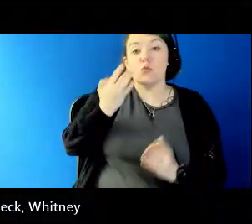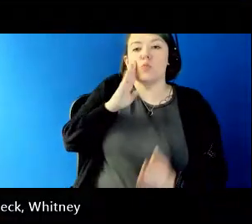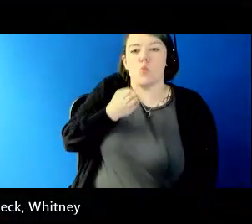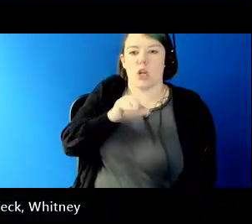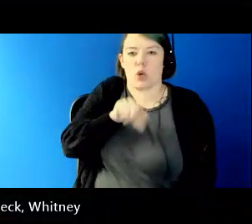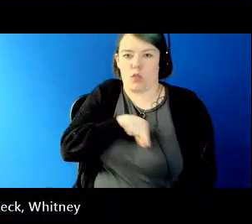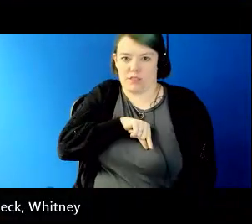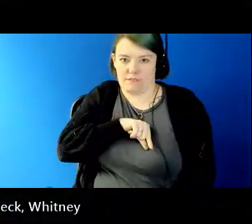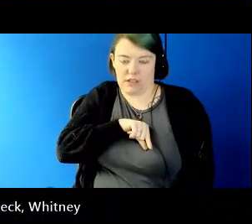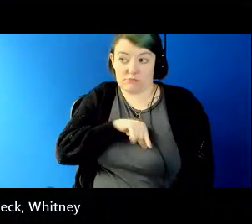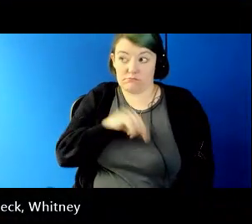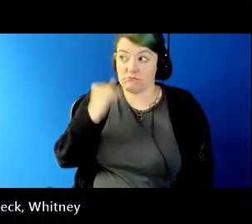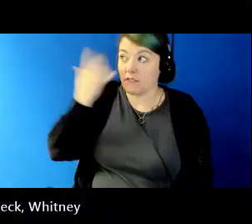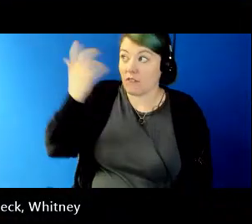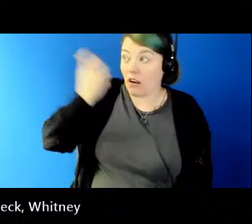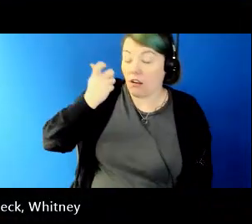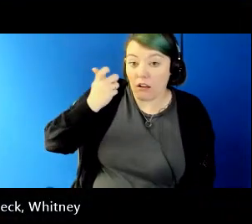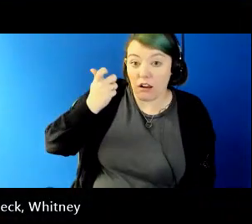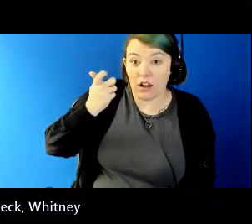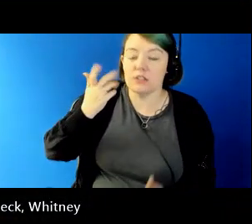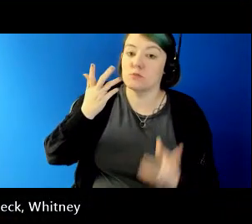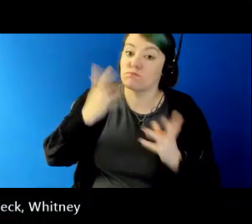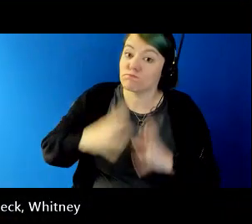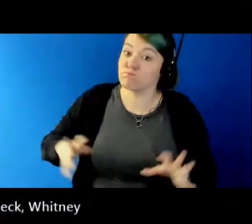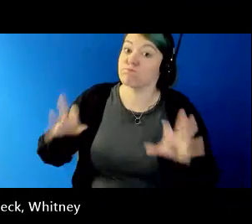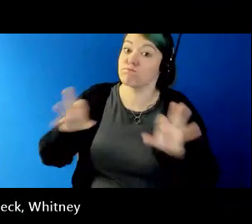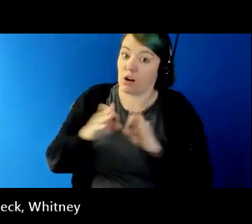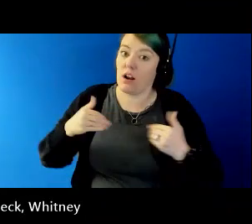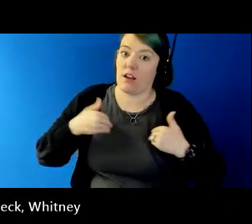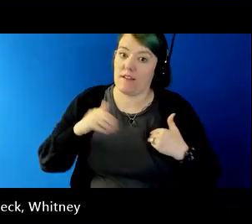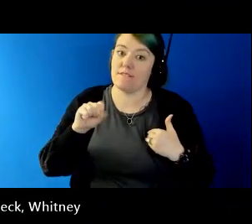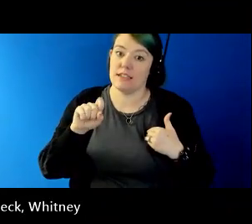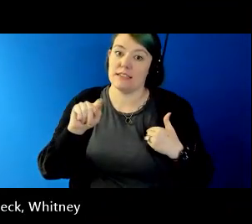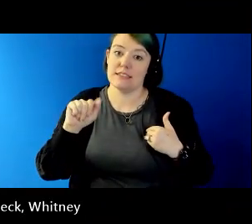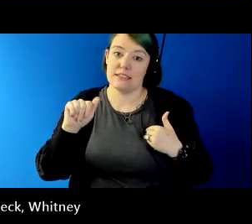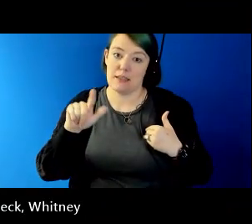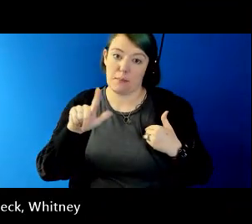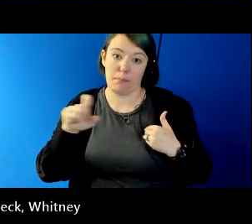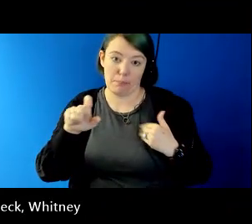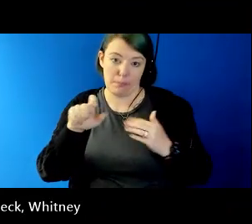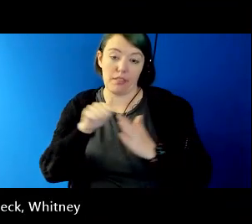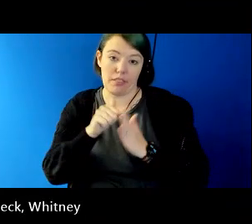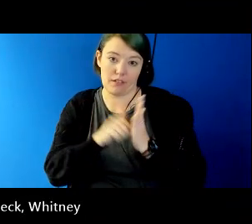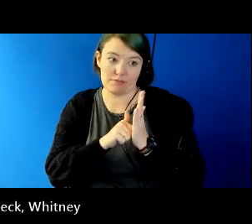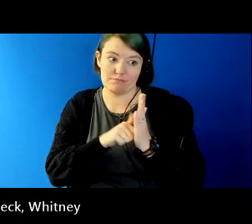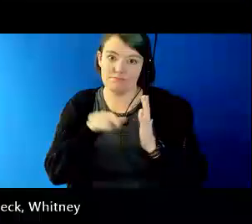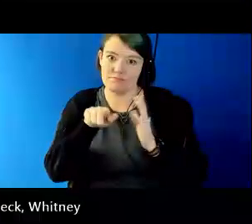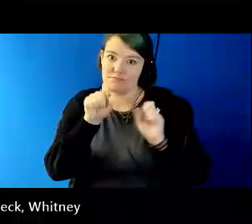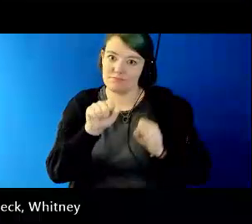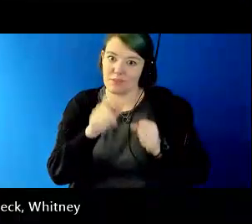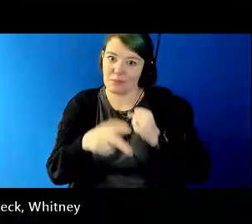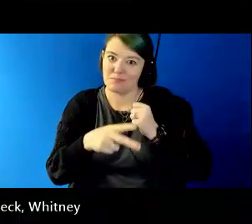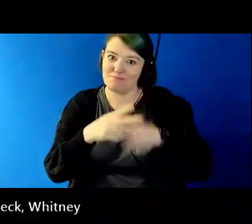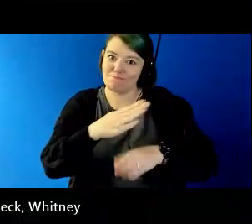you're on those benefits, it is crucial to have a stable account because, that's a place that you can protect your